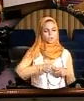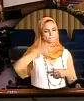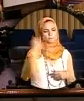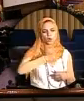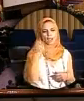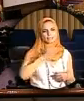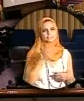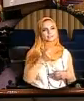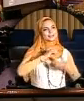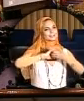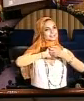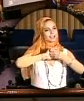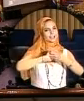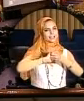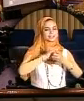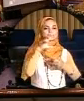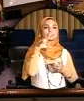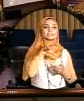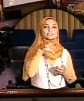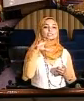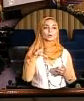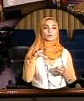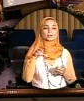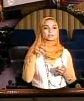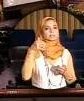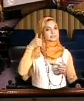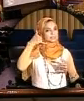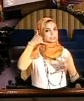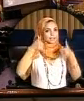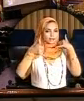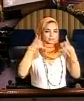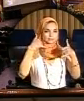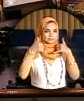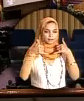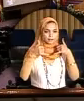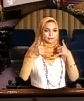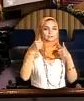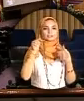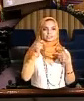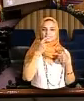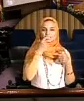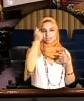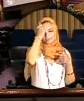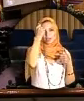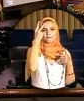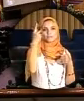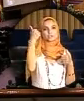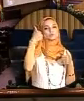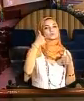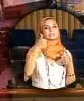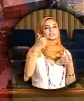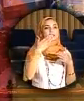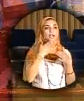such an extraordinary congregation of leaders, innovators, youth, and change makers committed